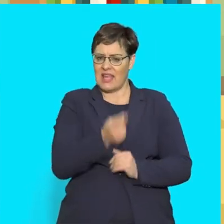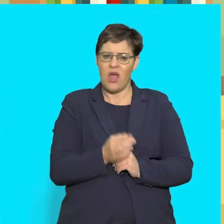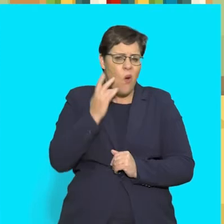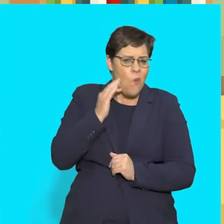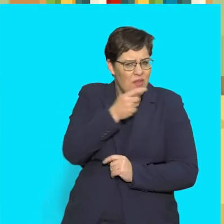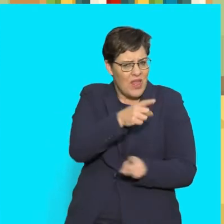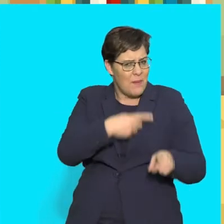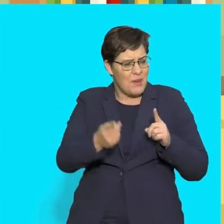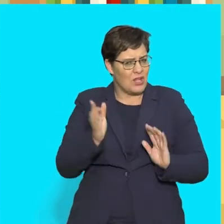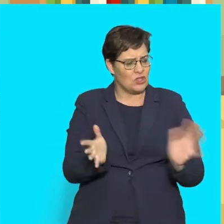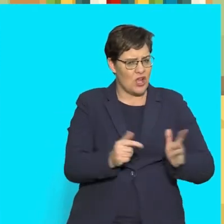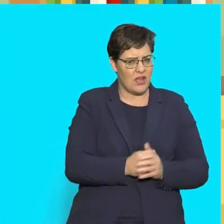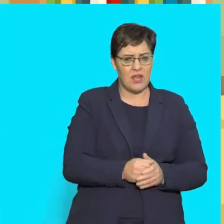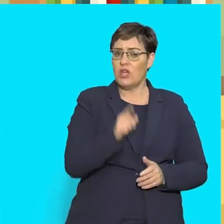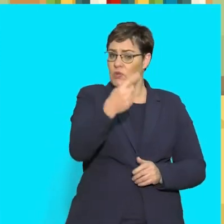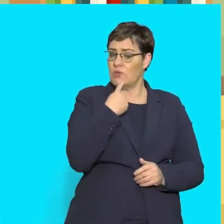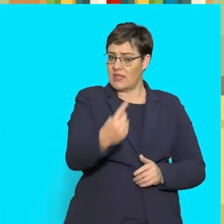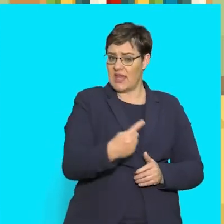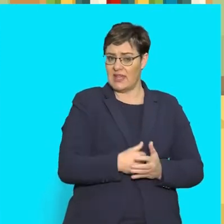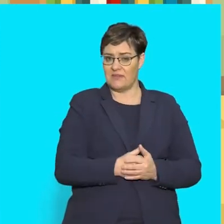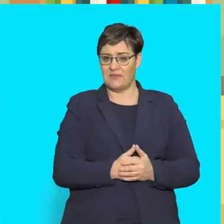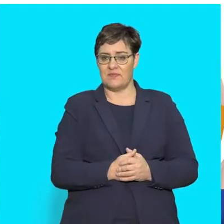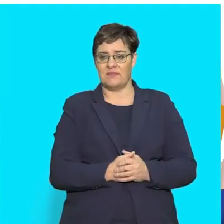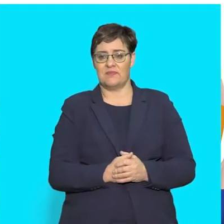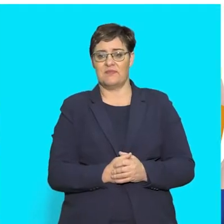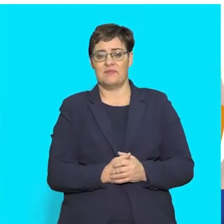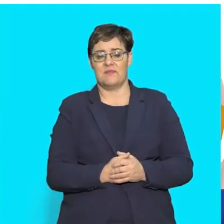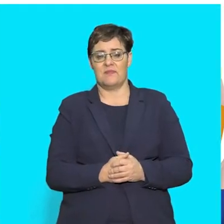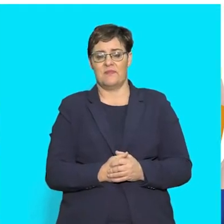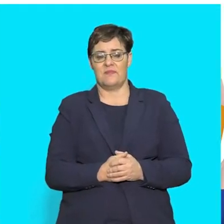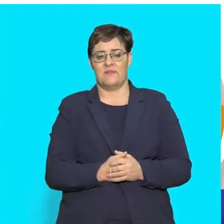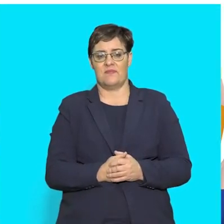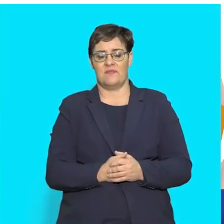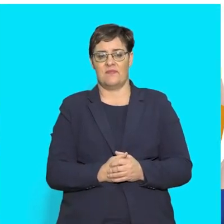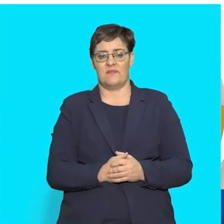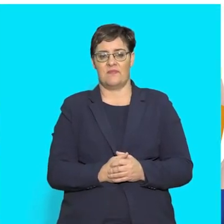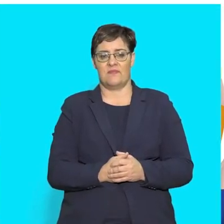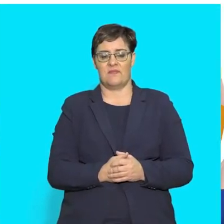say, when did they play soccer? You say,